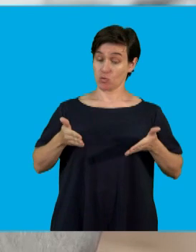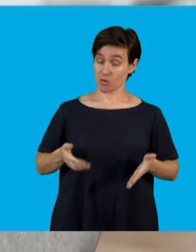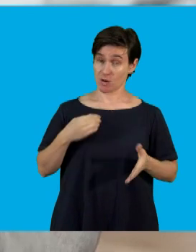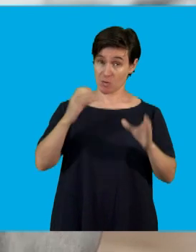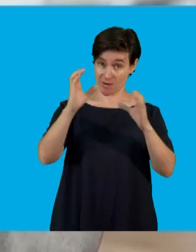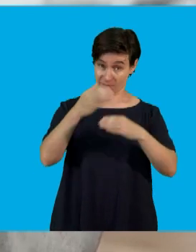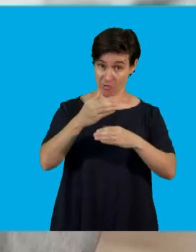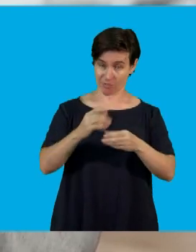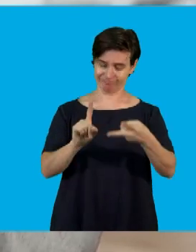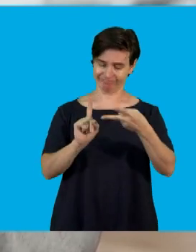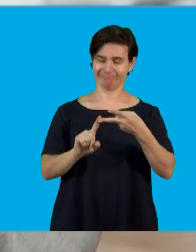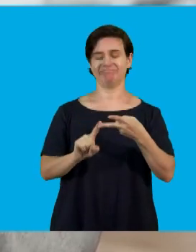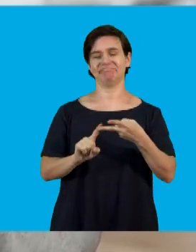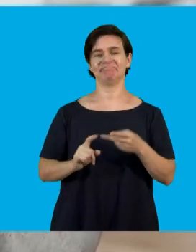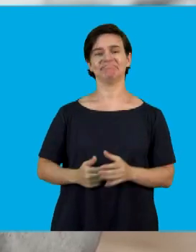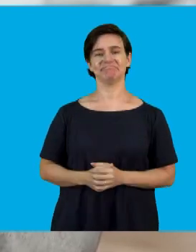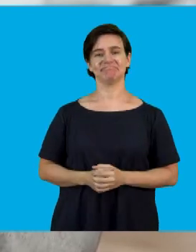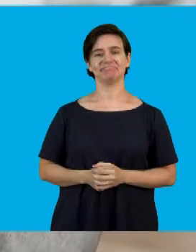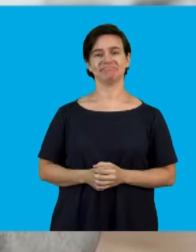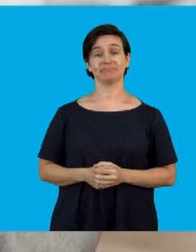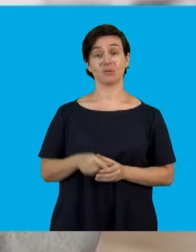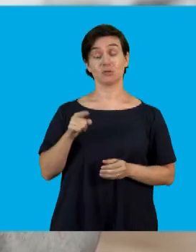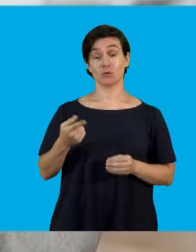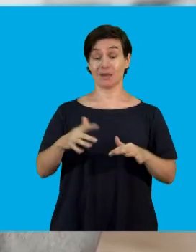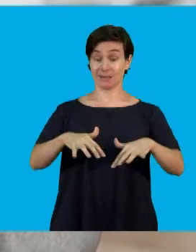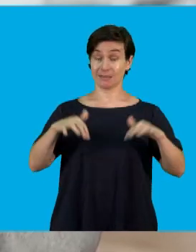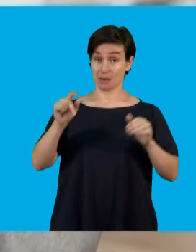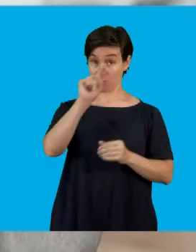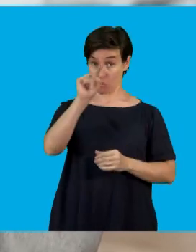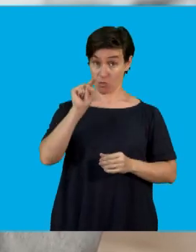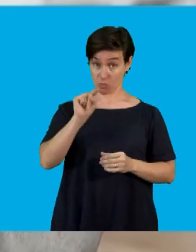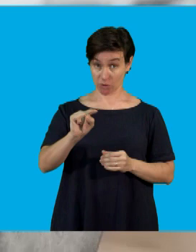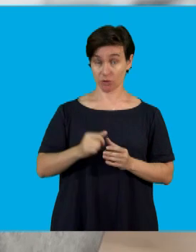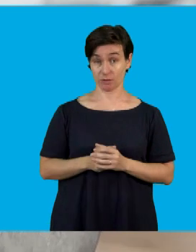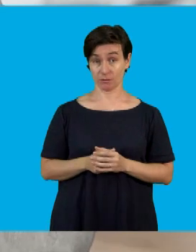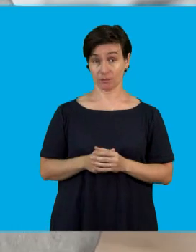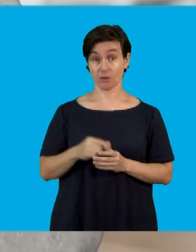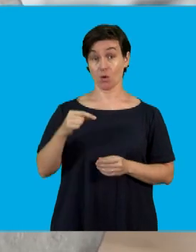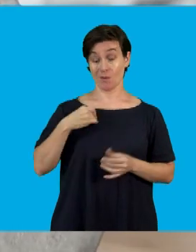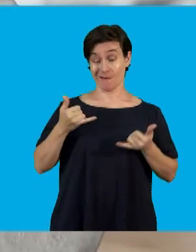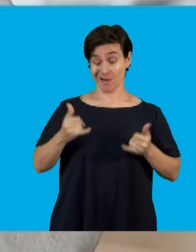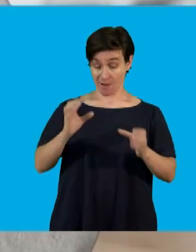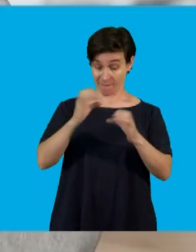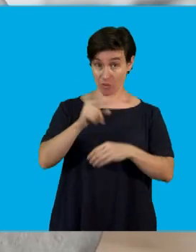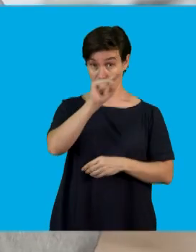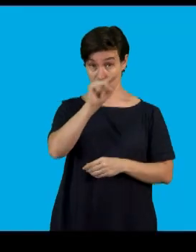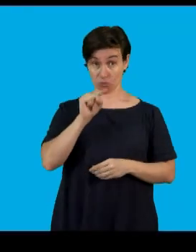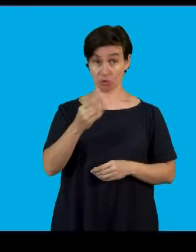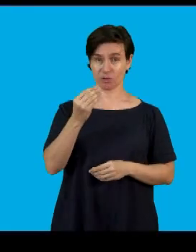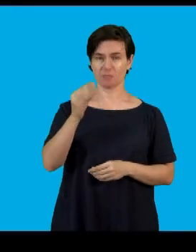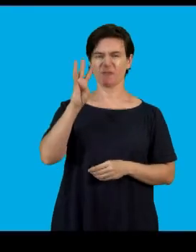2. All right, so as mentioned, it's the exam questions. We're doing question number 4, which is